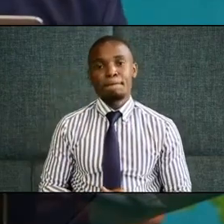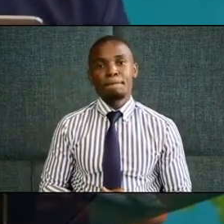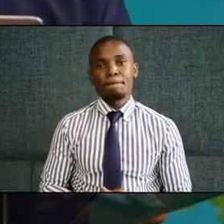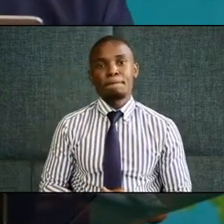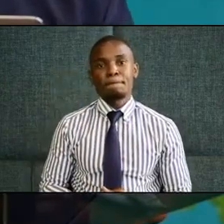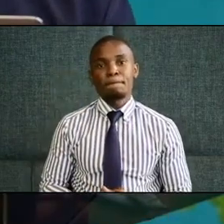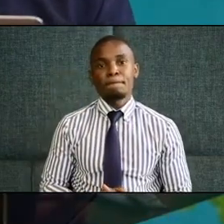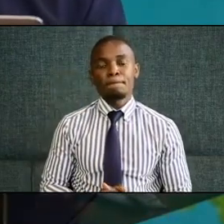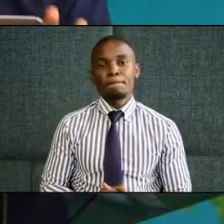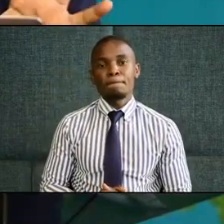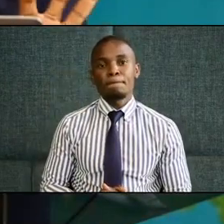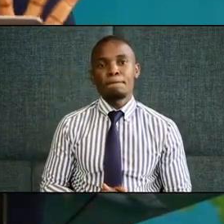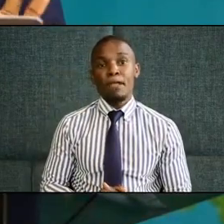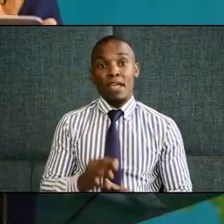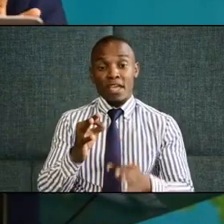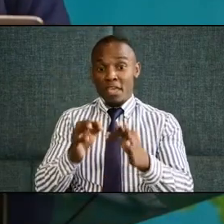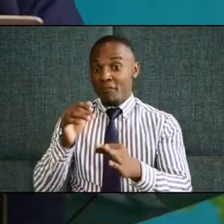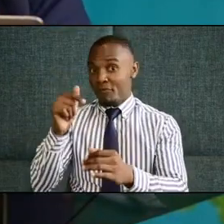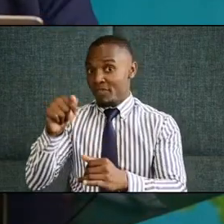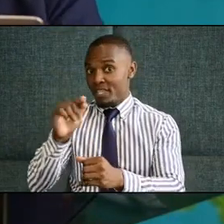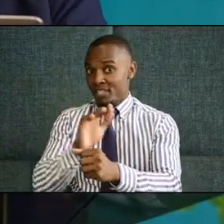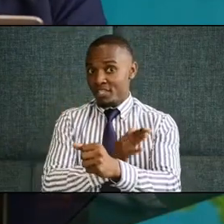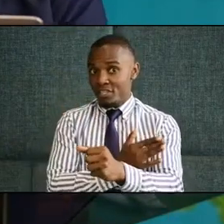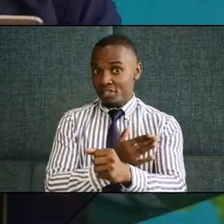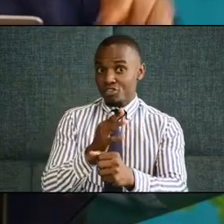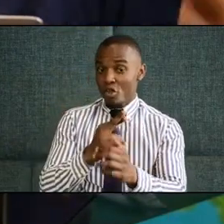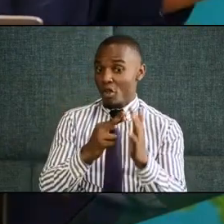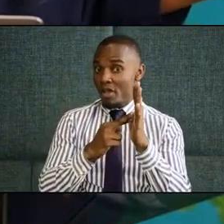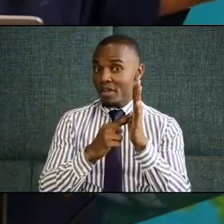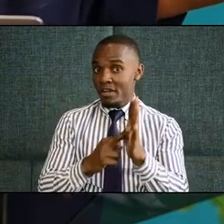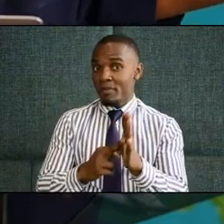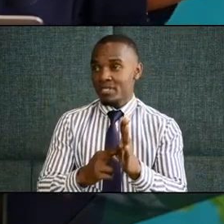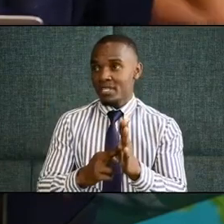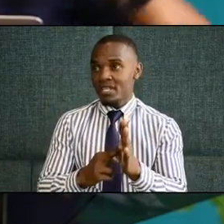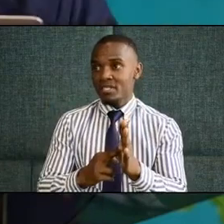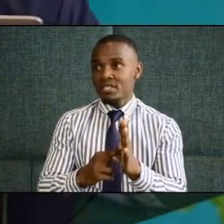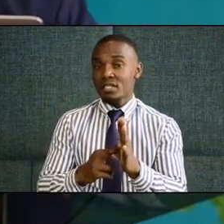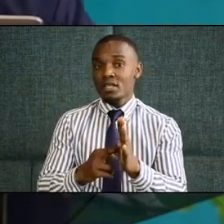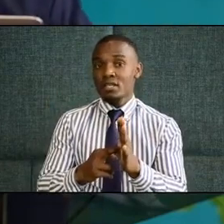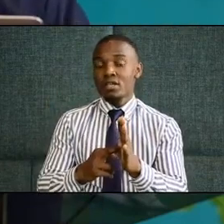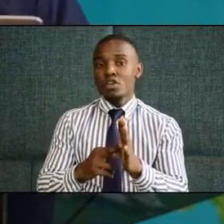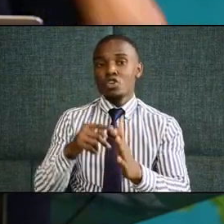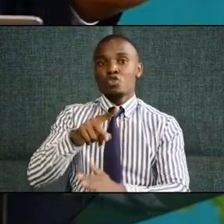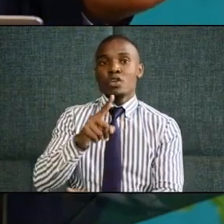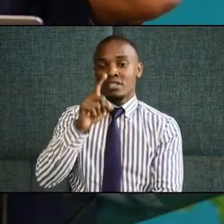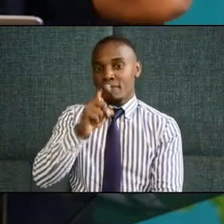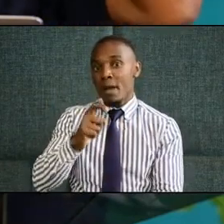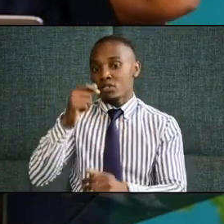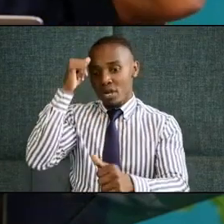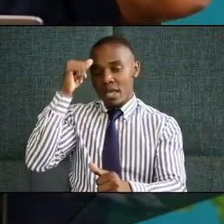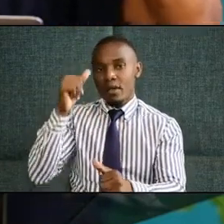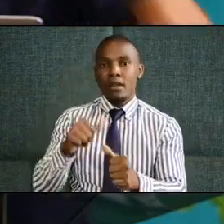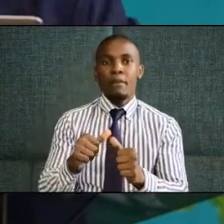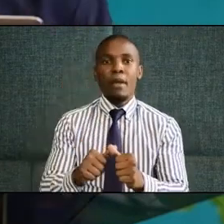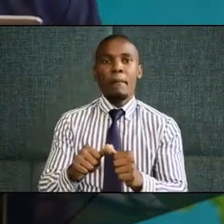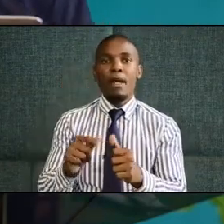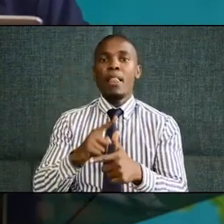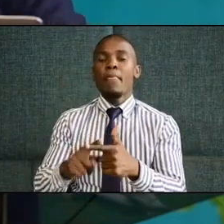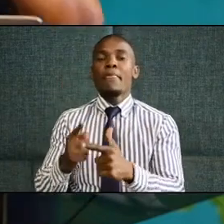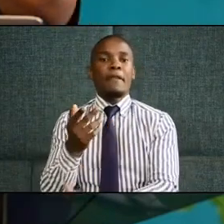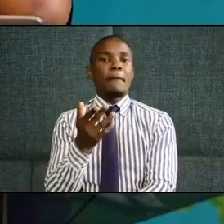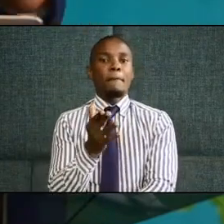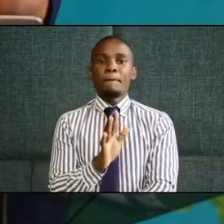Gethsemane. If that song is the representation that I need to remember, I need to